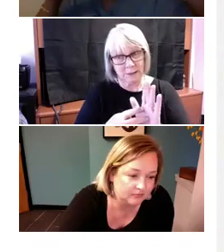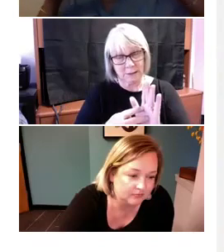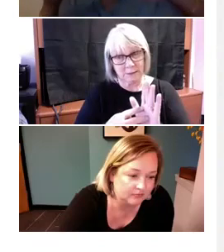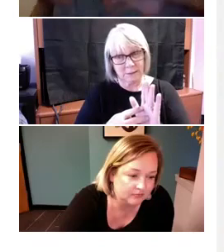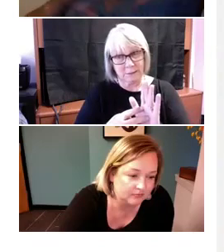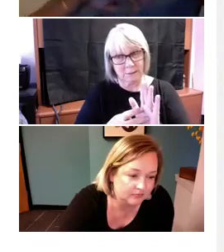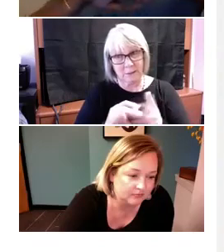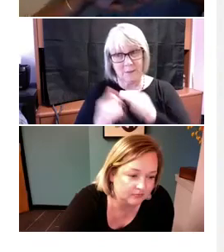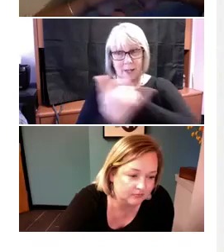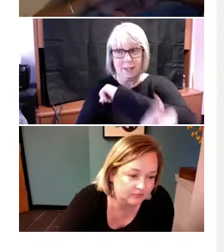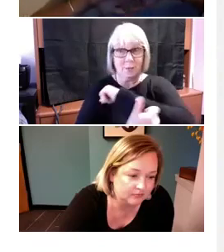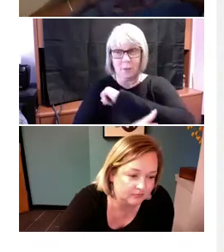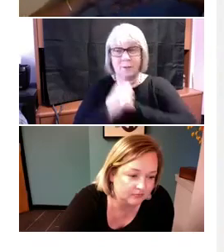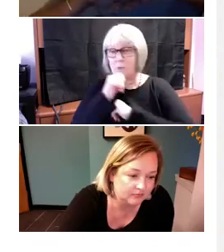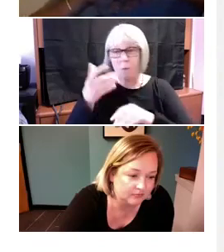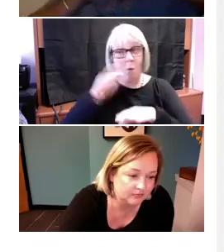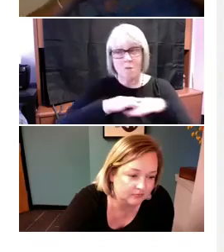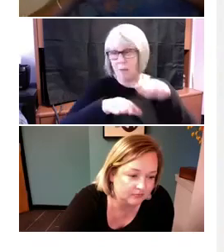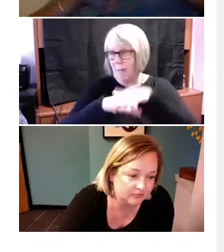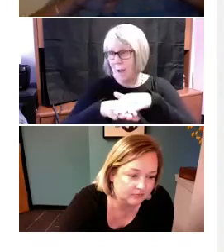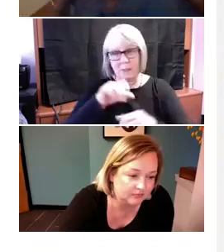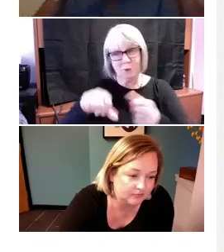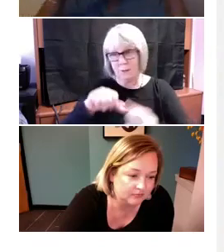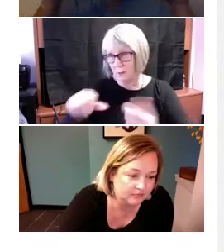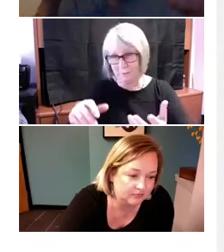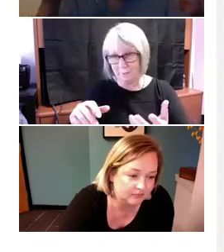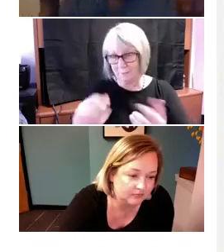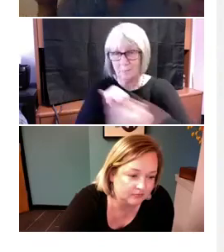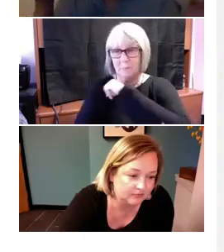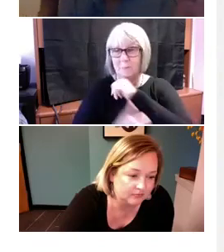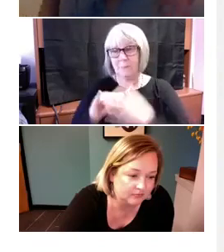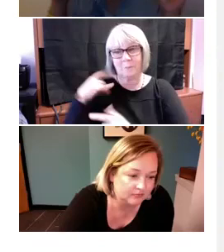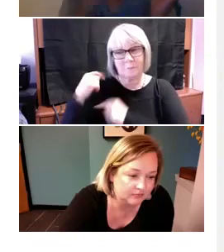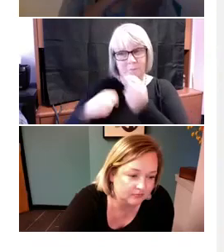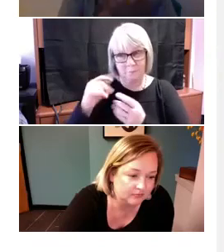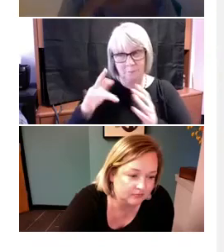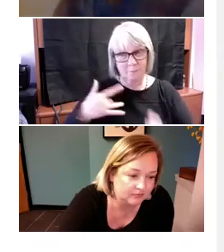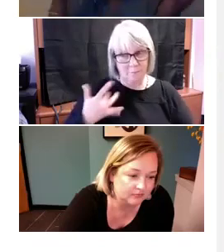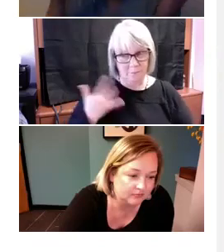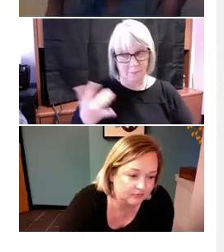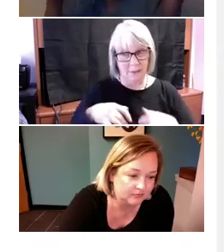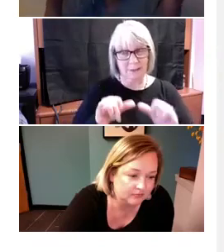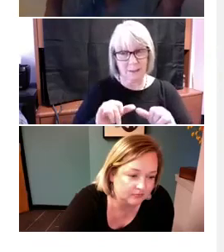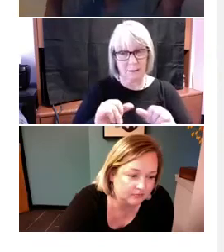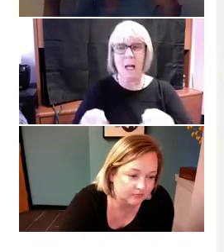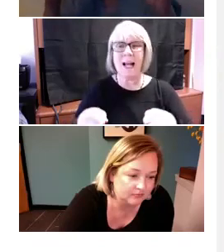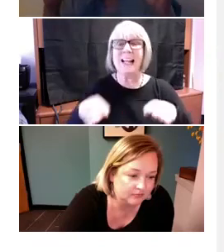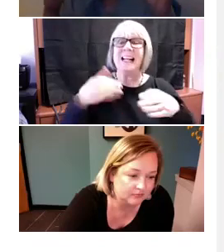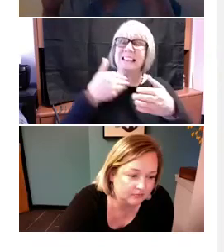that countries do not overlap each other, right? Countries in the traditional sense are still next to each